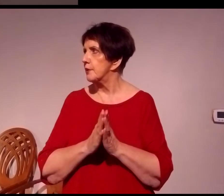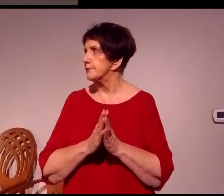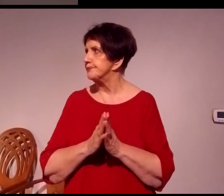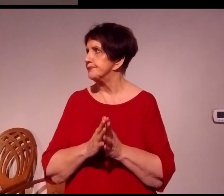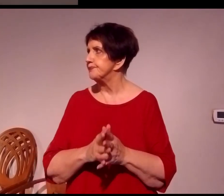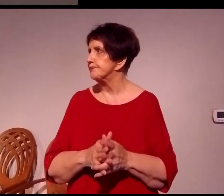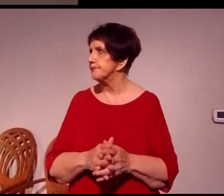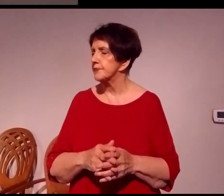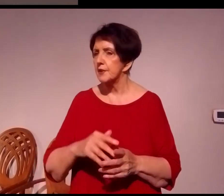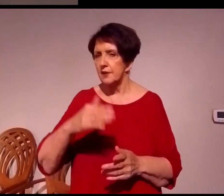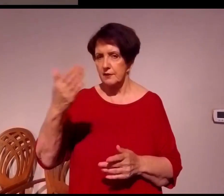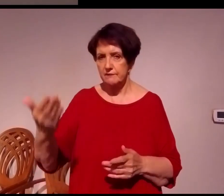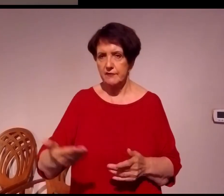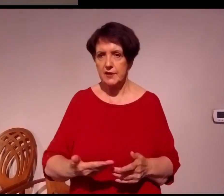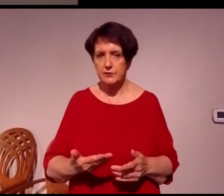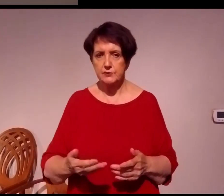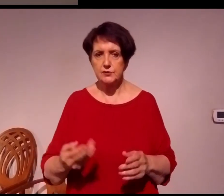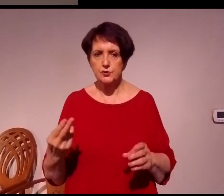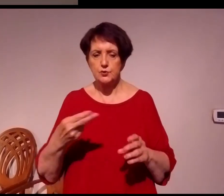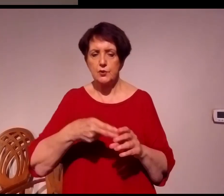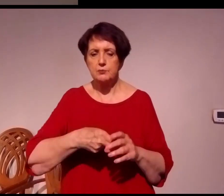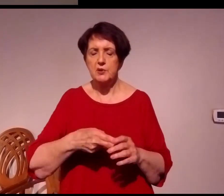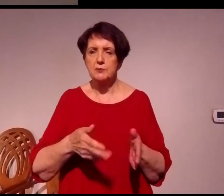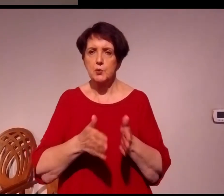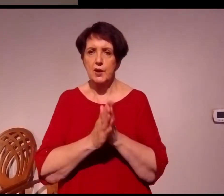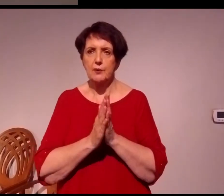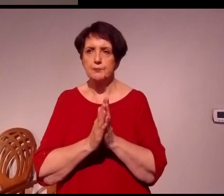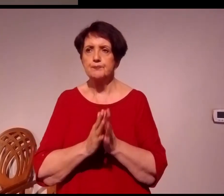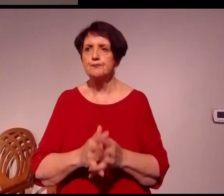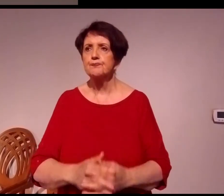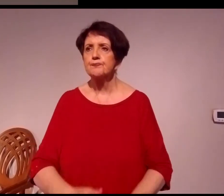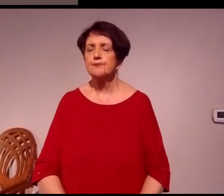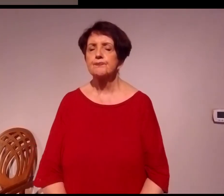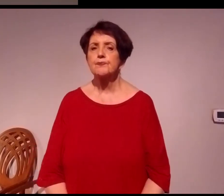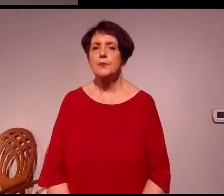I just invite you to join with me in prayer.